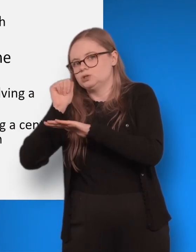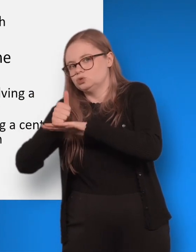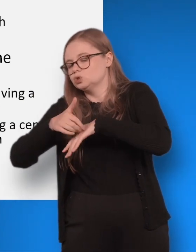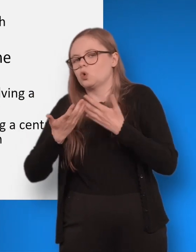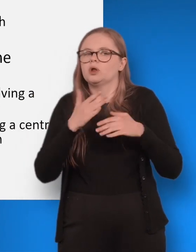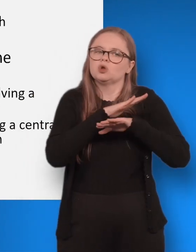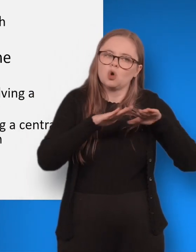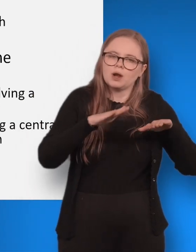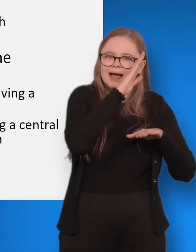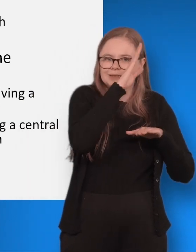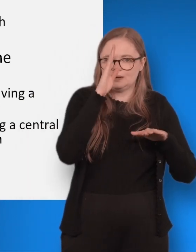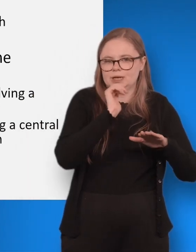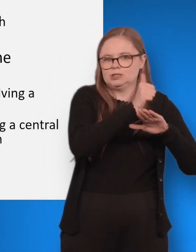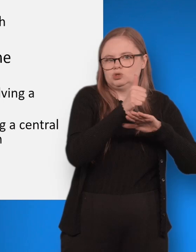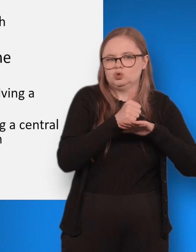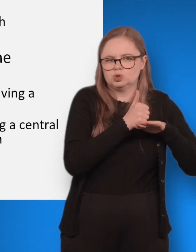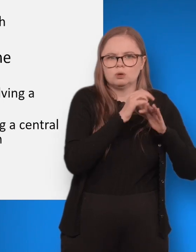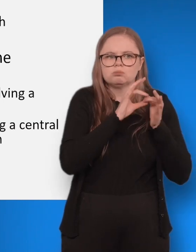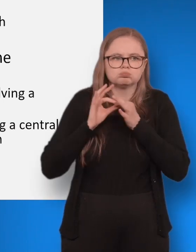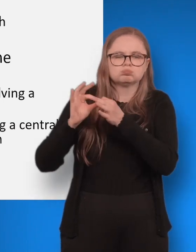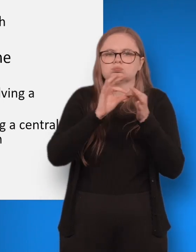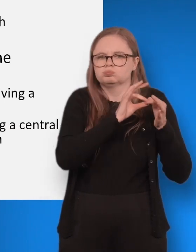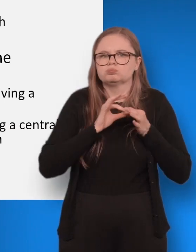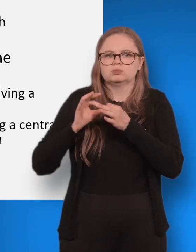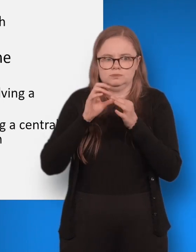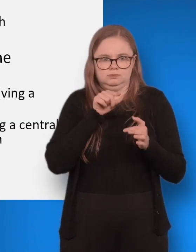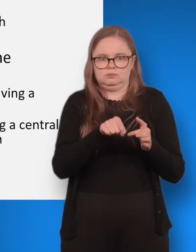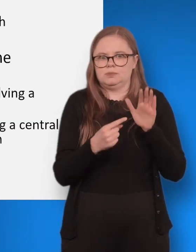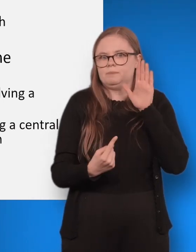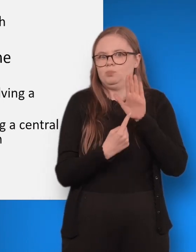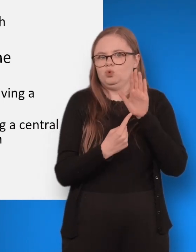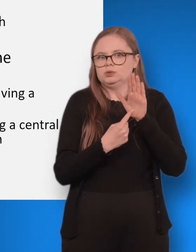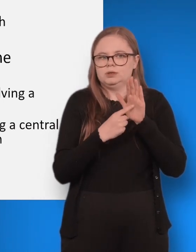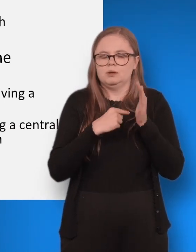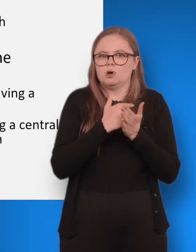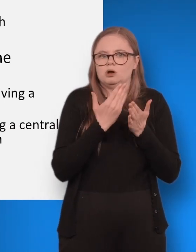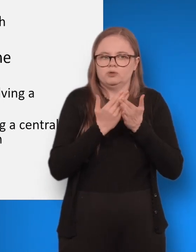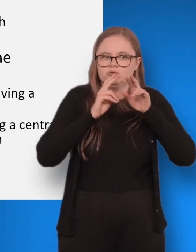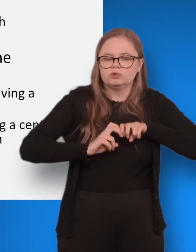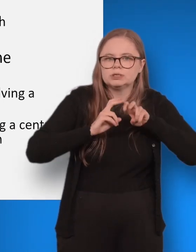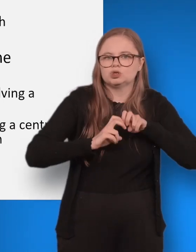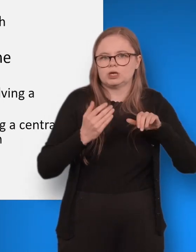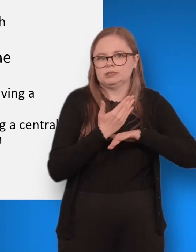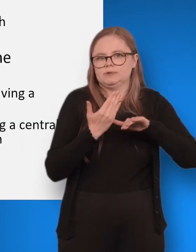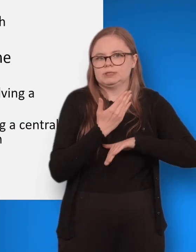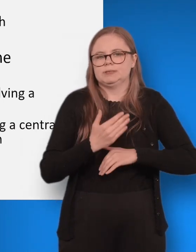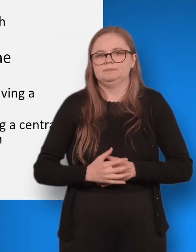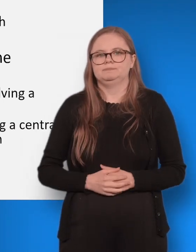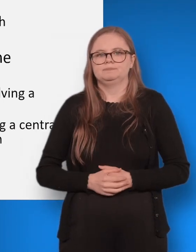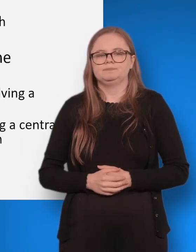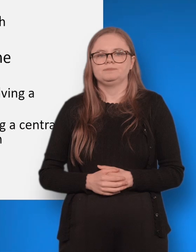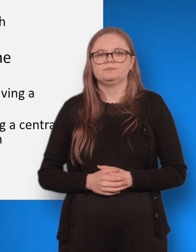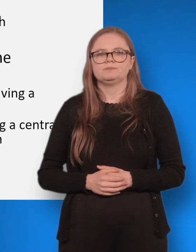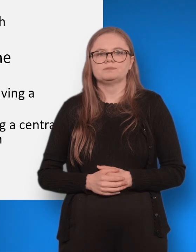non-academic. And collaborative ties represent an important component of research and innovation activity.